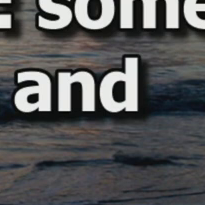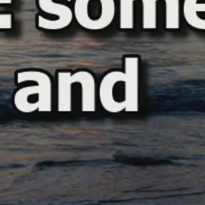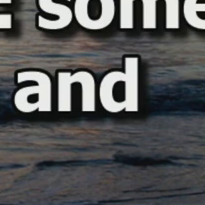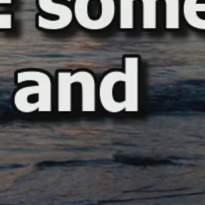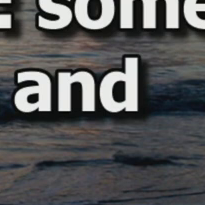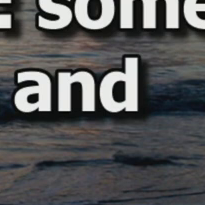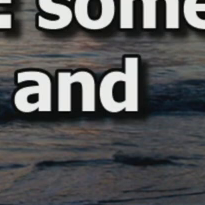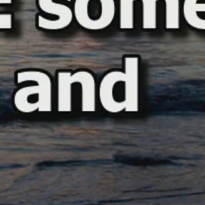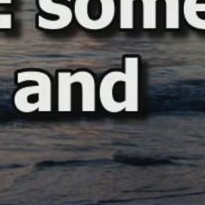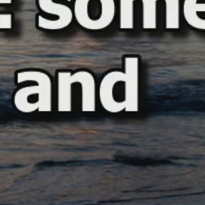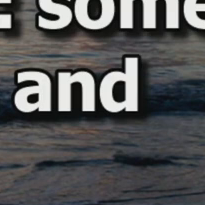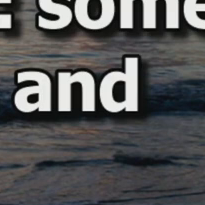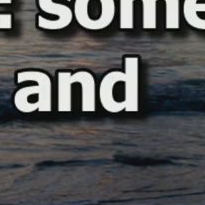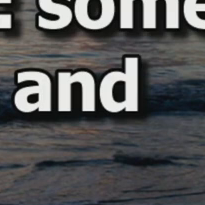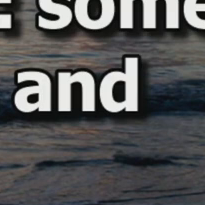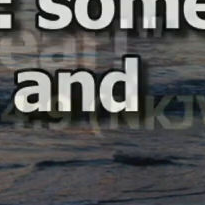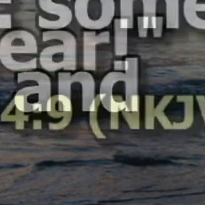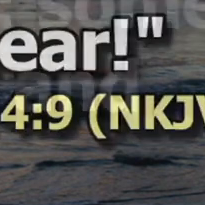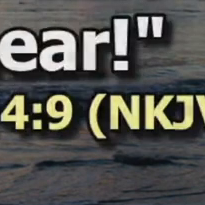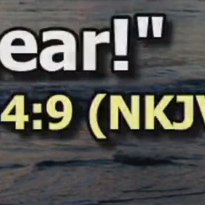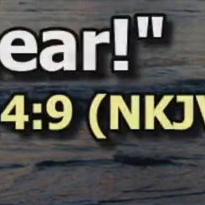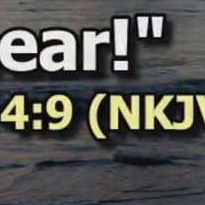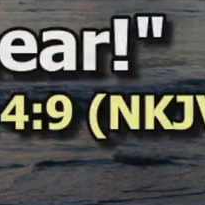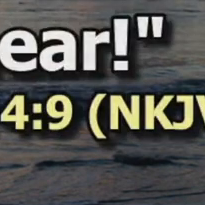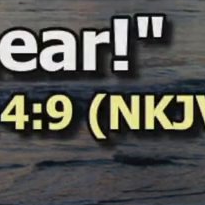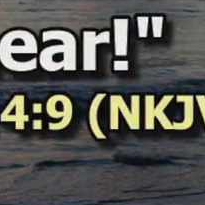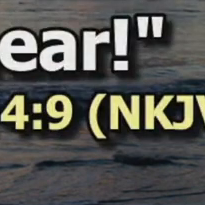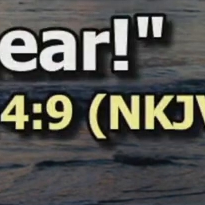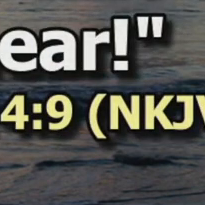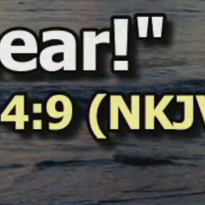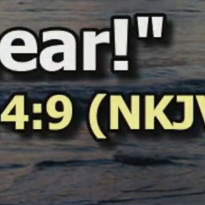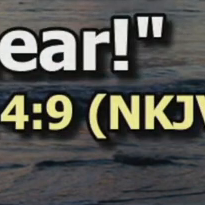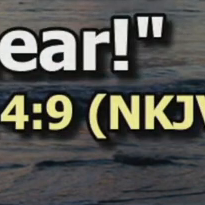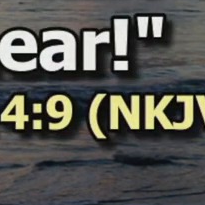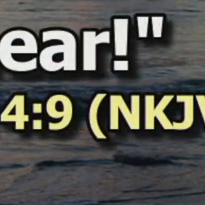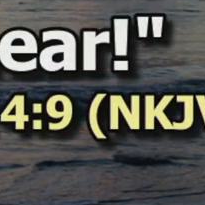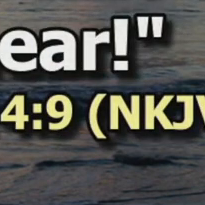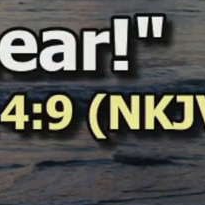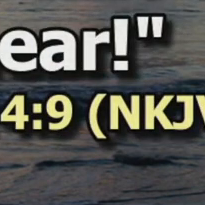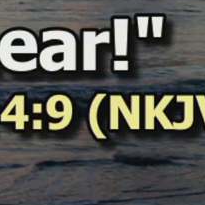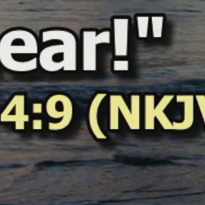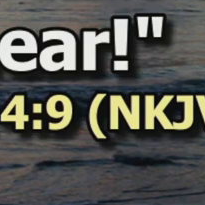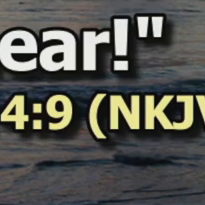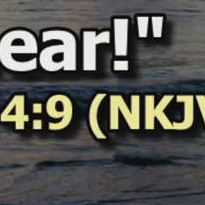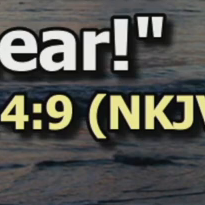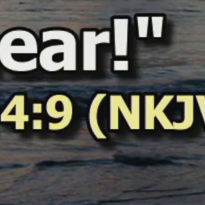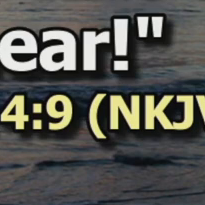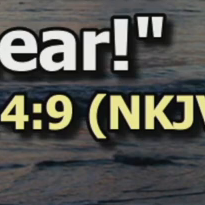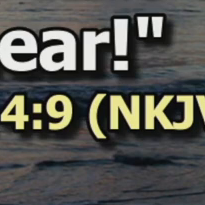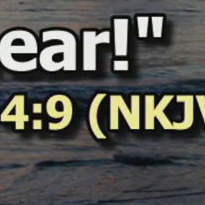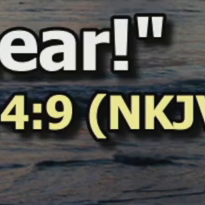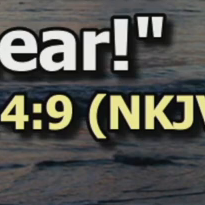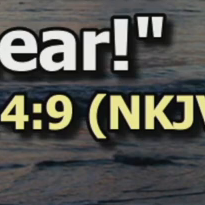and some 100-fold. And he said to them, he who has ears, let